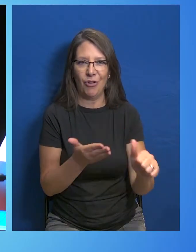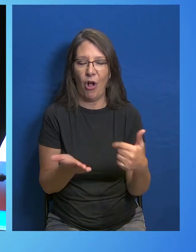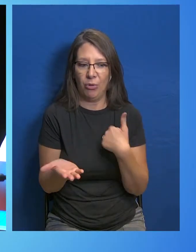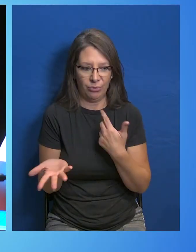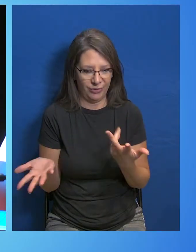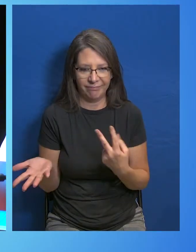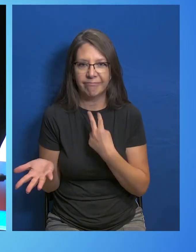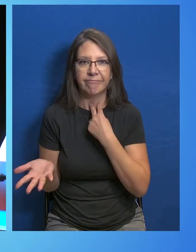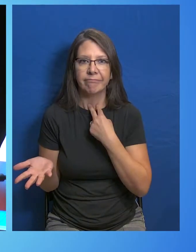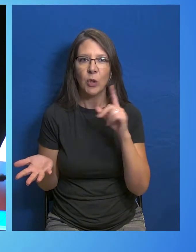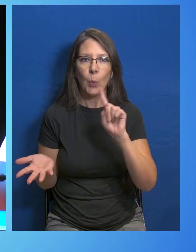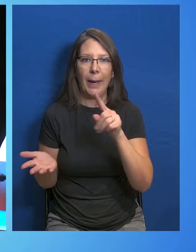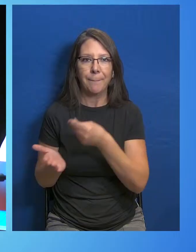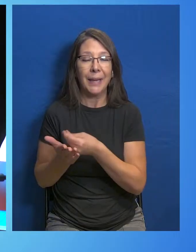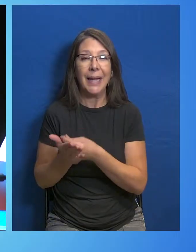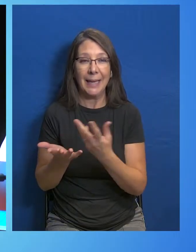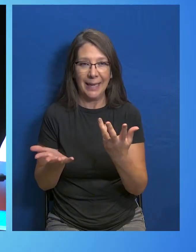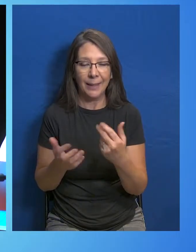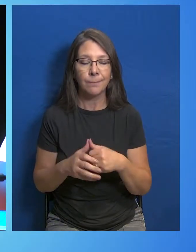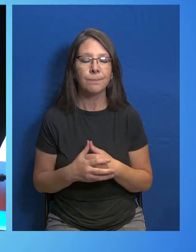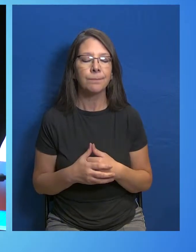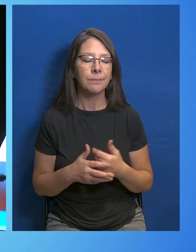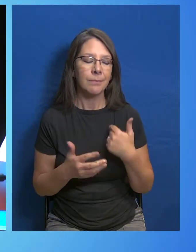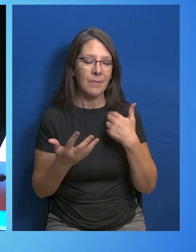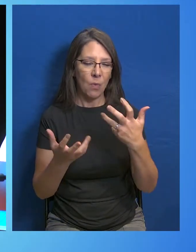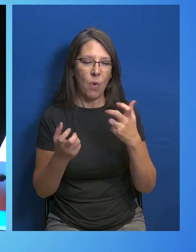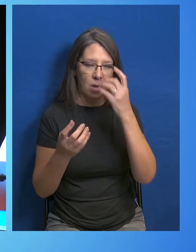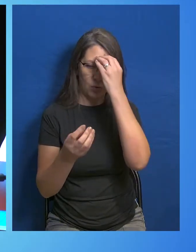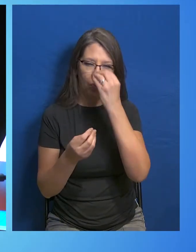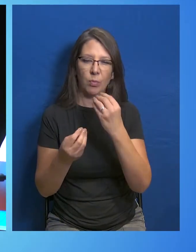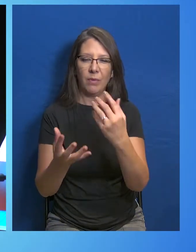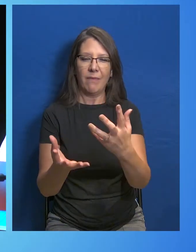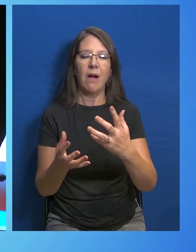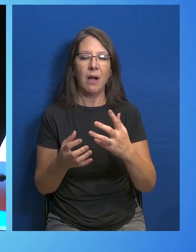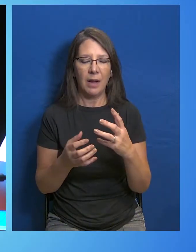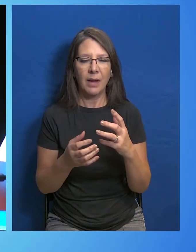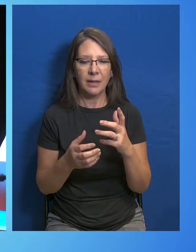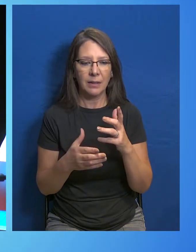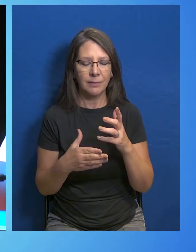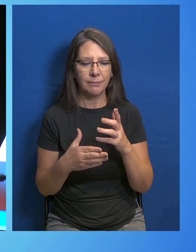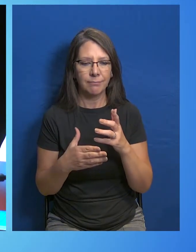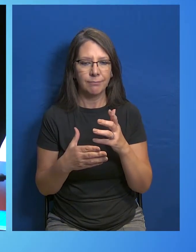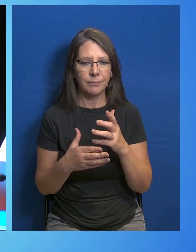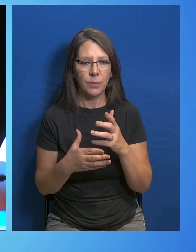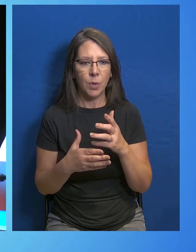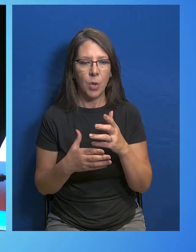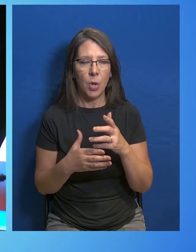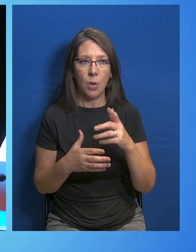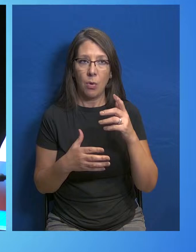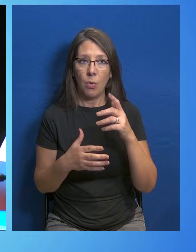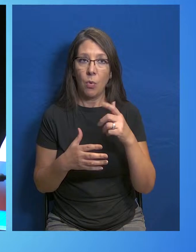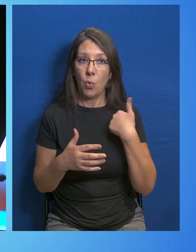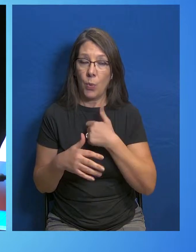So I did want to go ahead and provide and share what we know is coming,